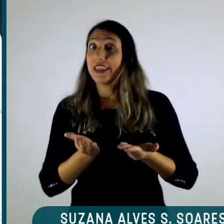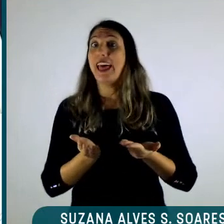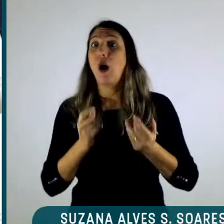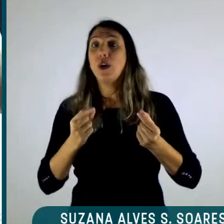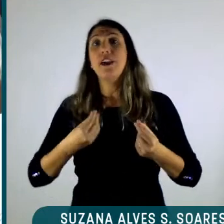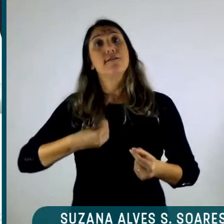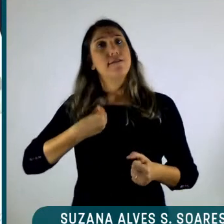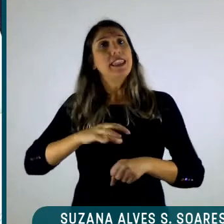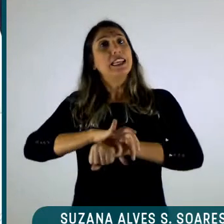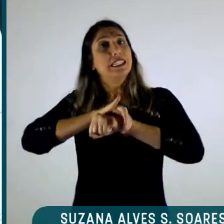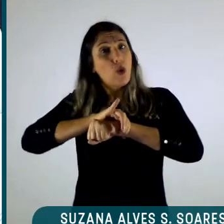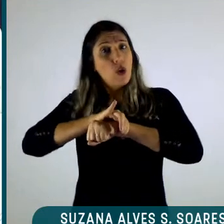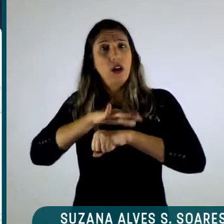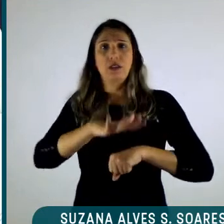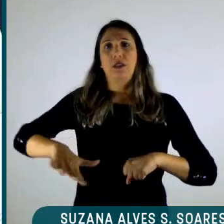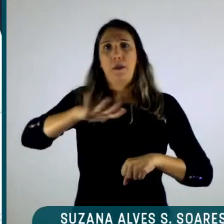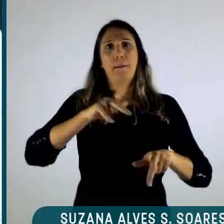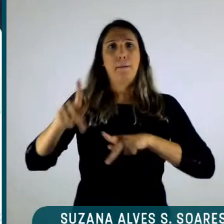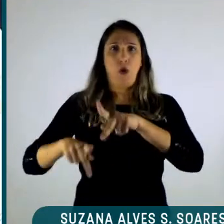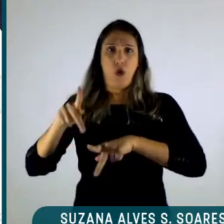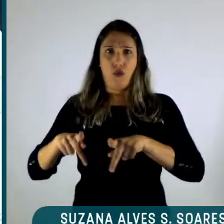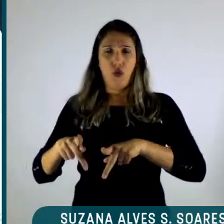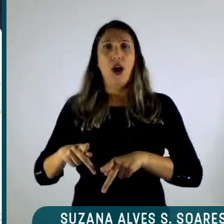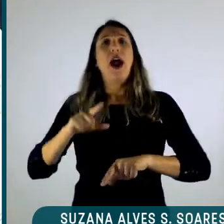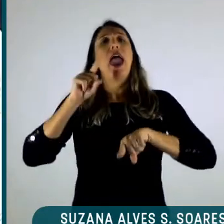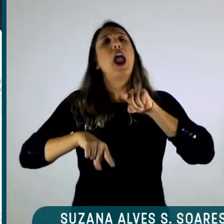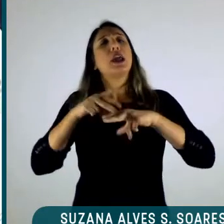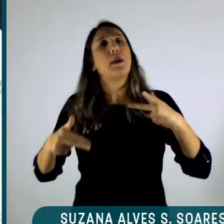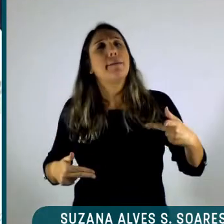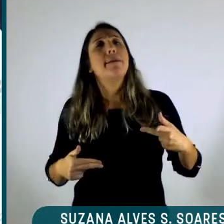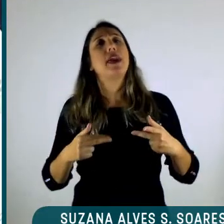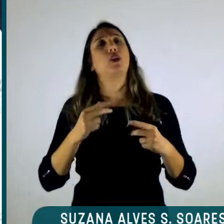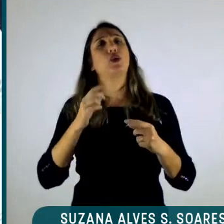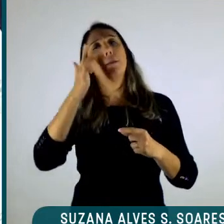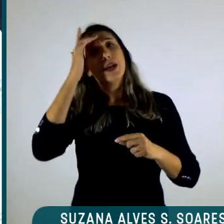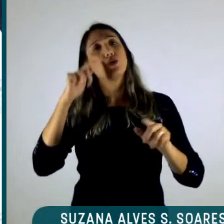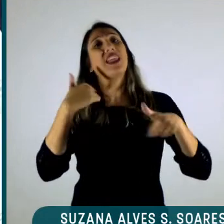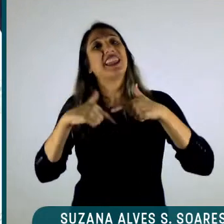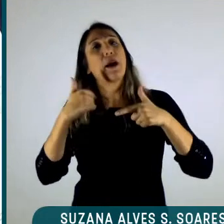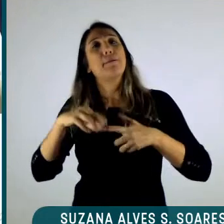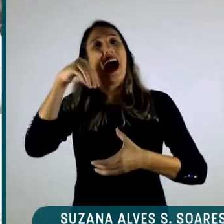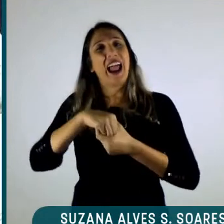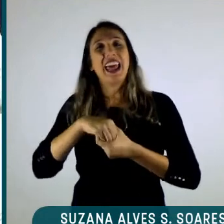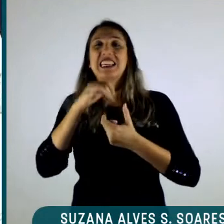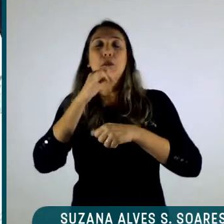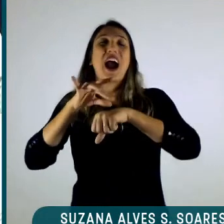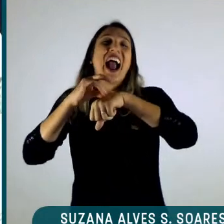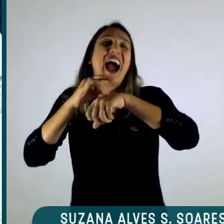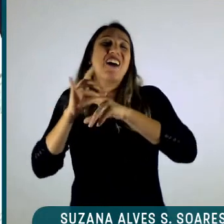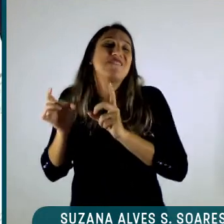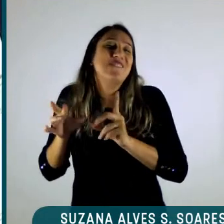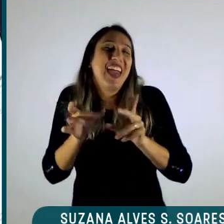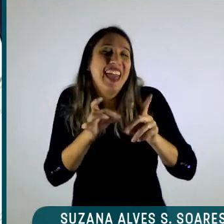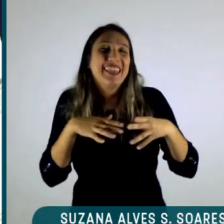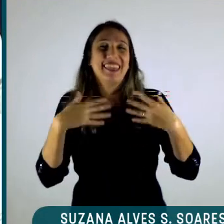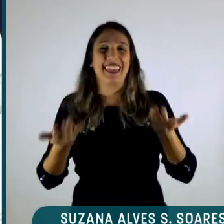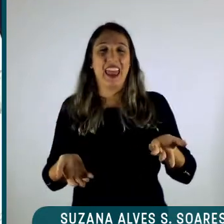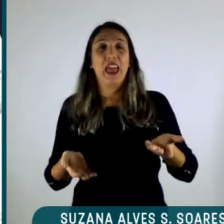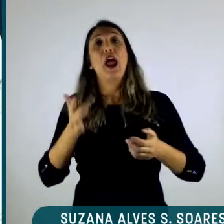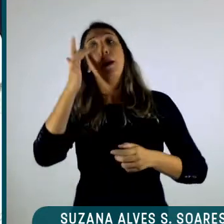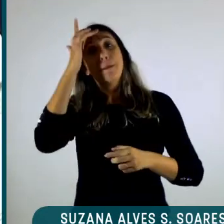so they may provide safety conditions, even protect, even PPE for those who work